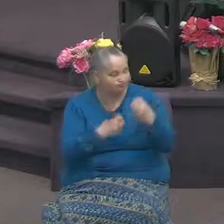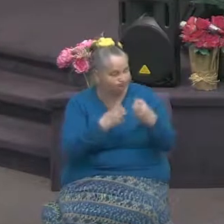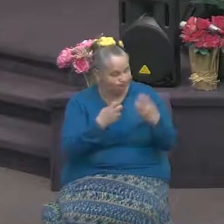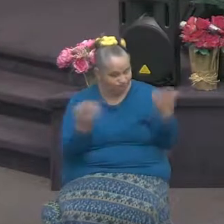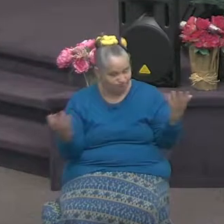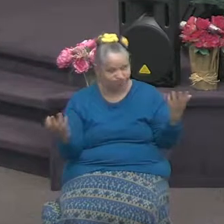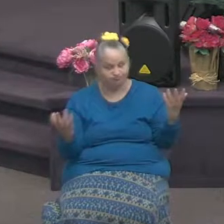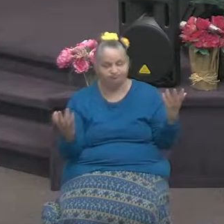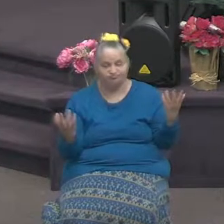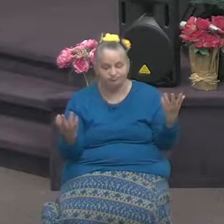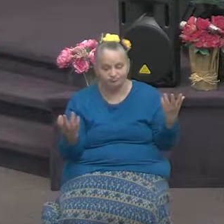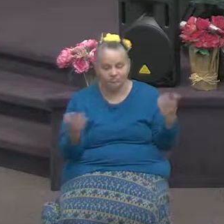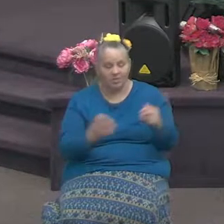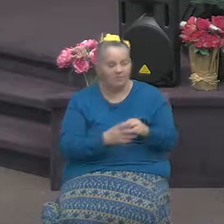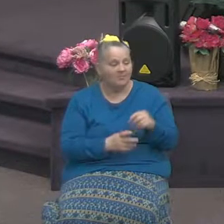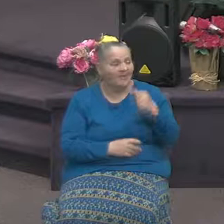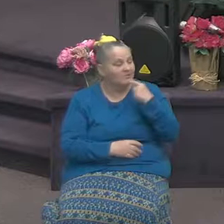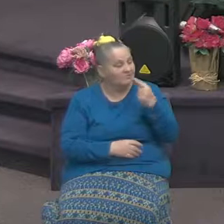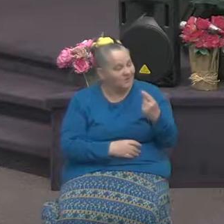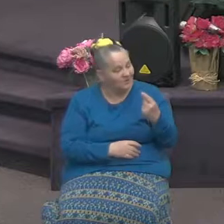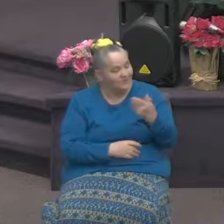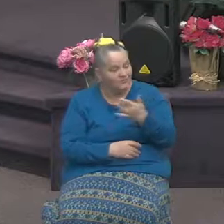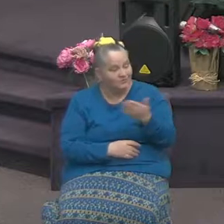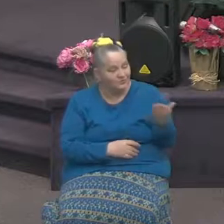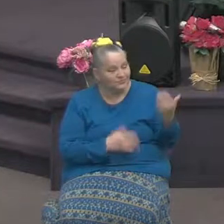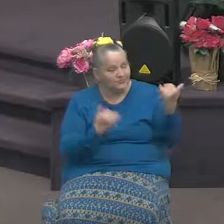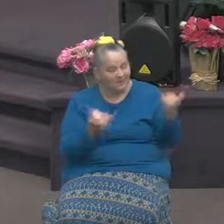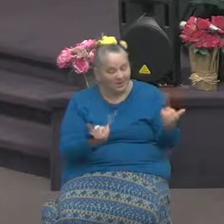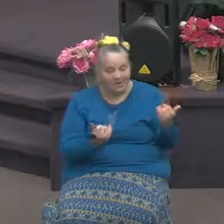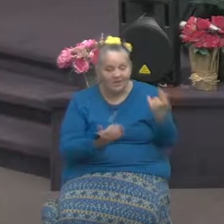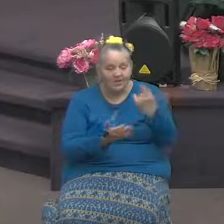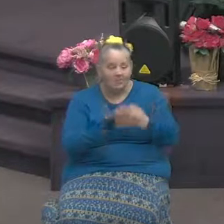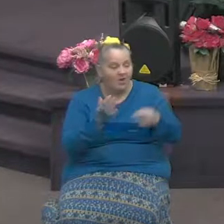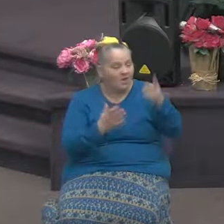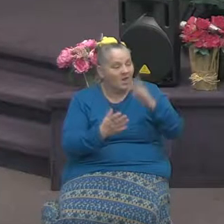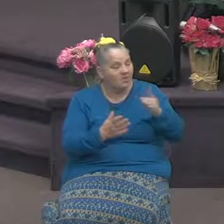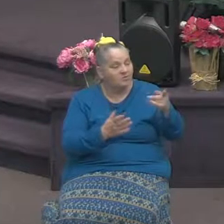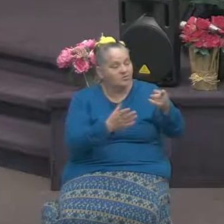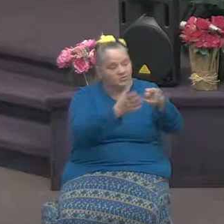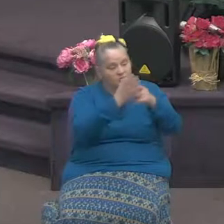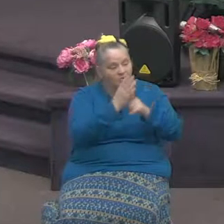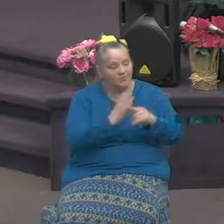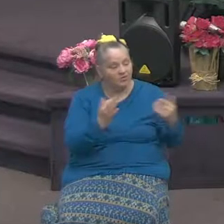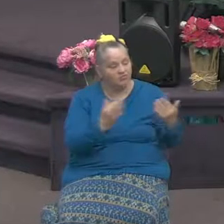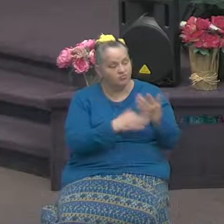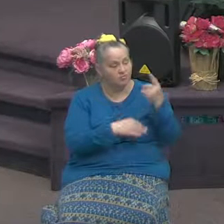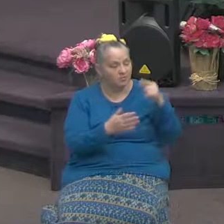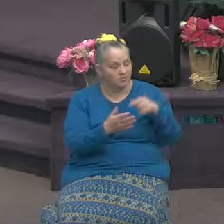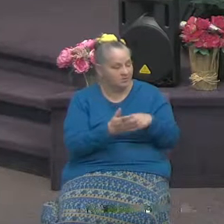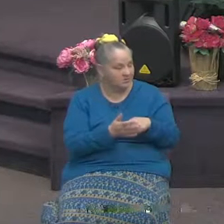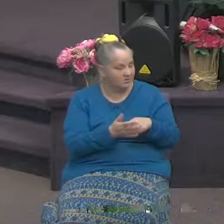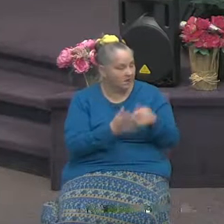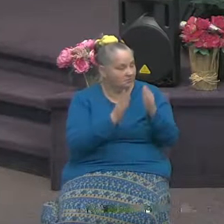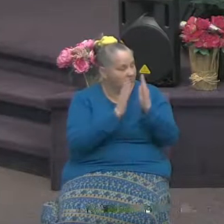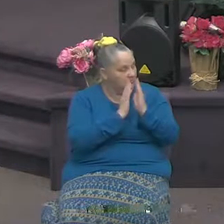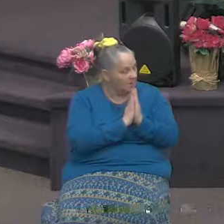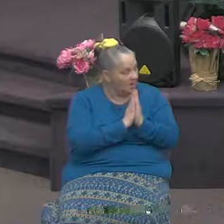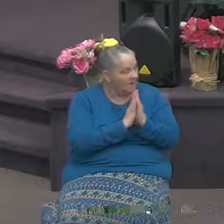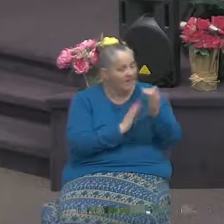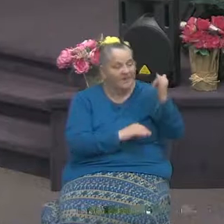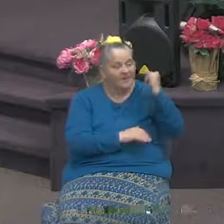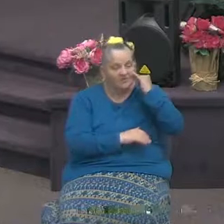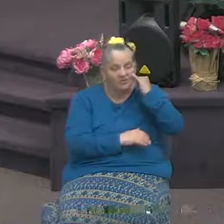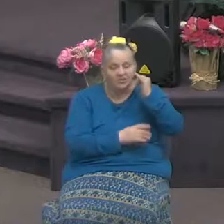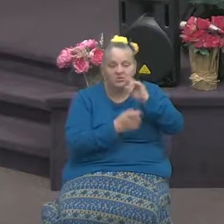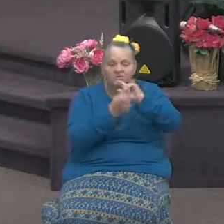situations. But I'm going to talk to you today about what God has shown me through this. And I pray that if you